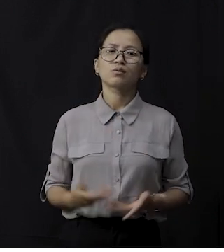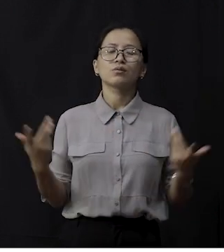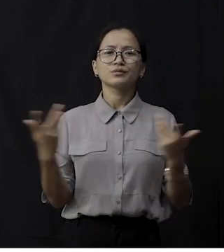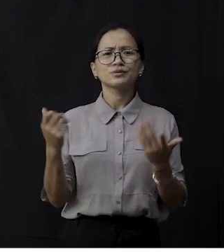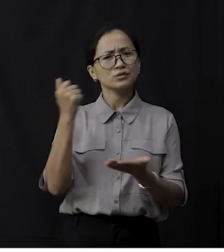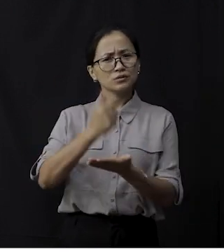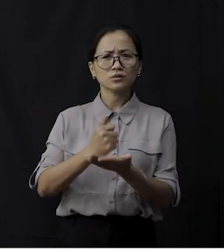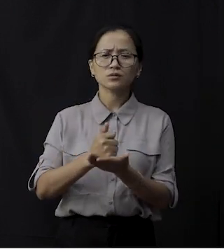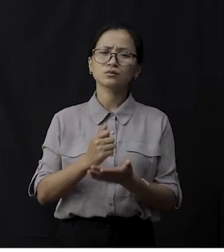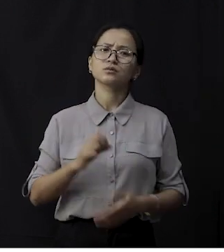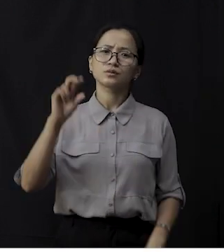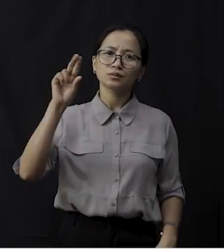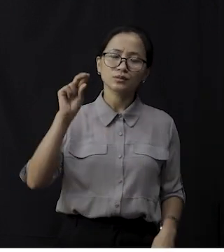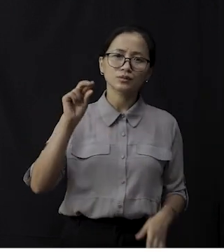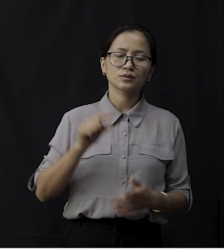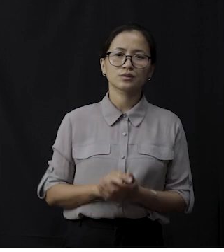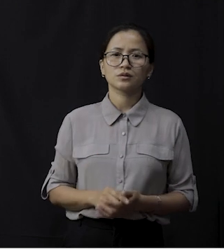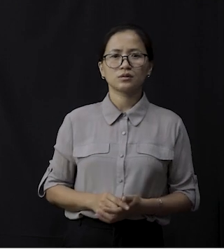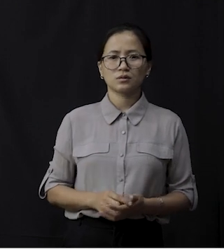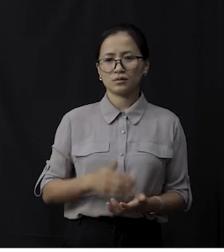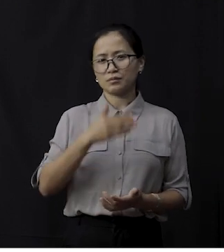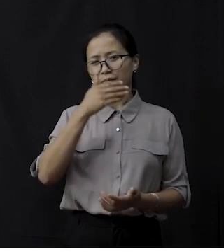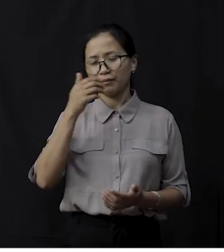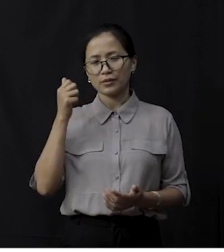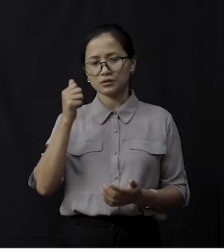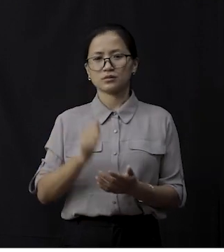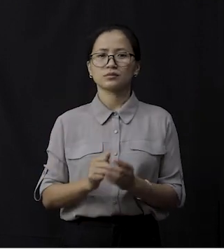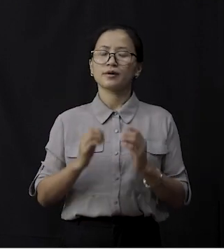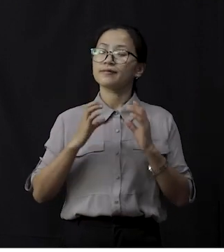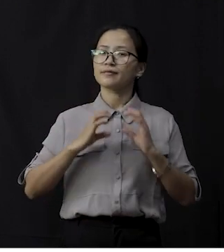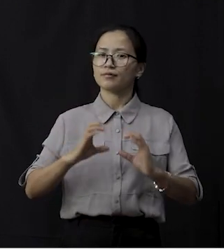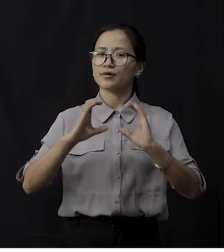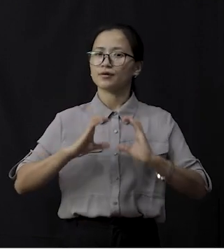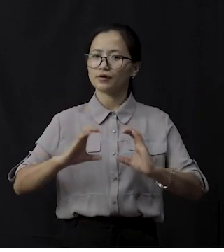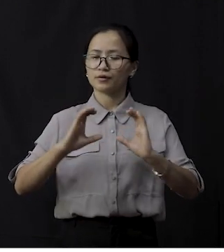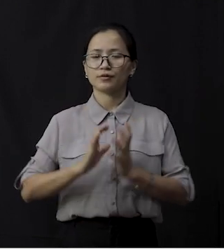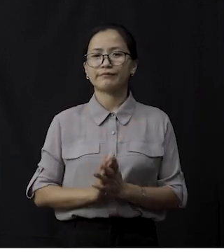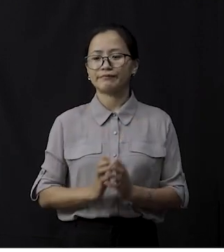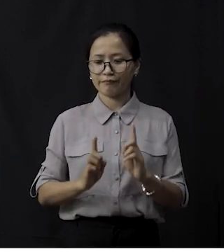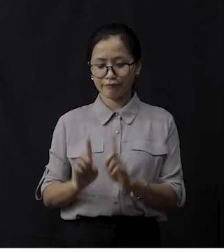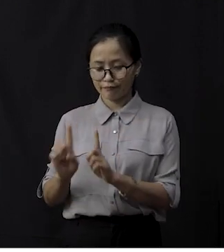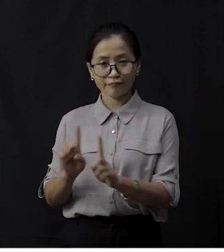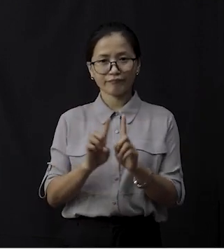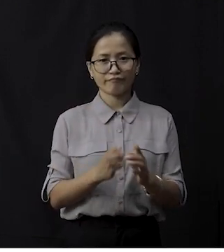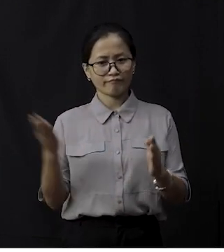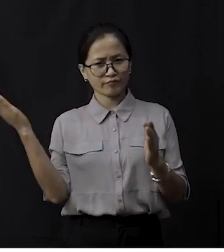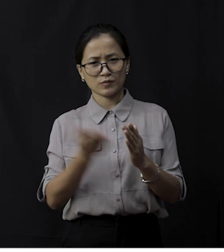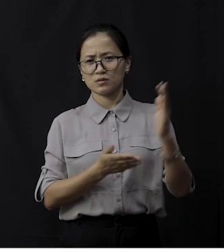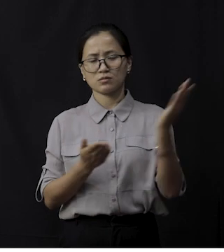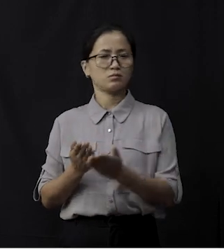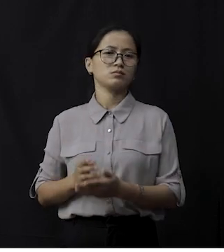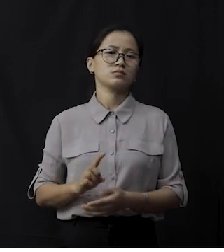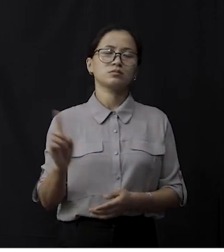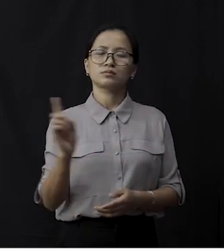do, children? What should you do? We must take care of the plants, right? We should not cut them